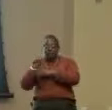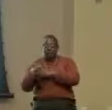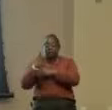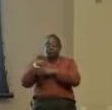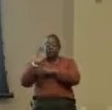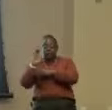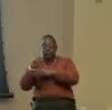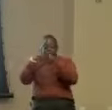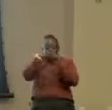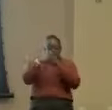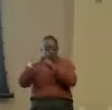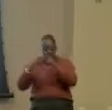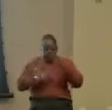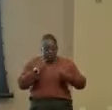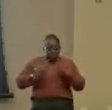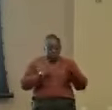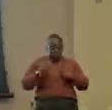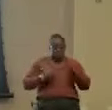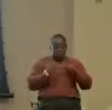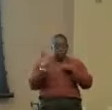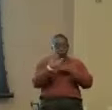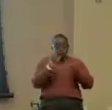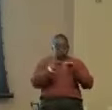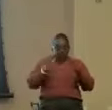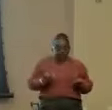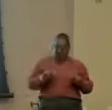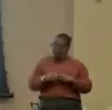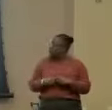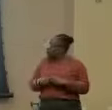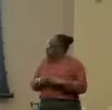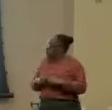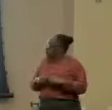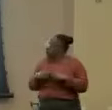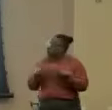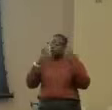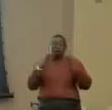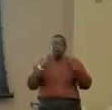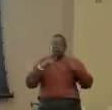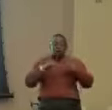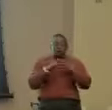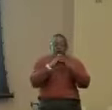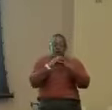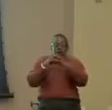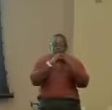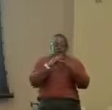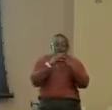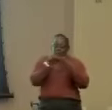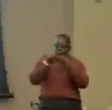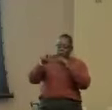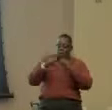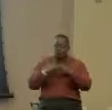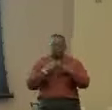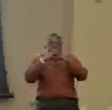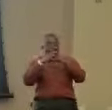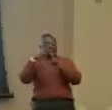that can target them and remove them from the system. They can also activate T cells, which are their partners in the adaptive